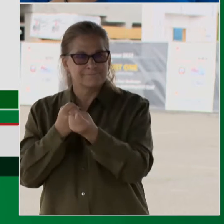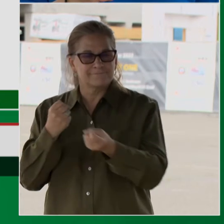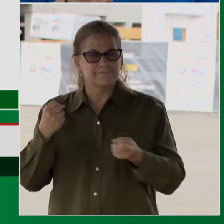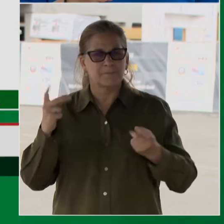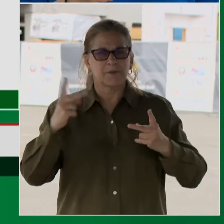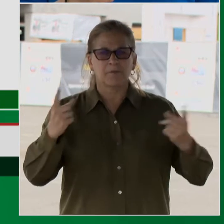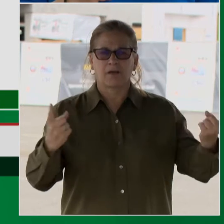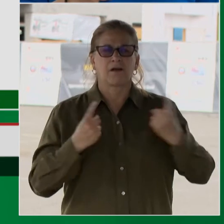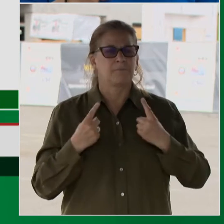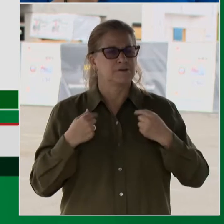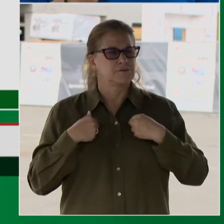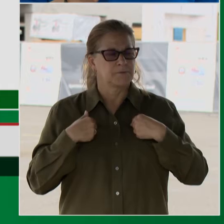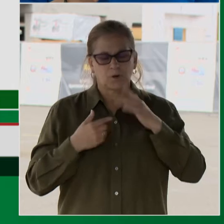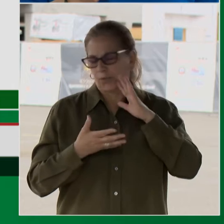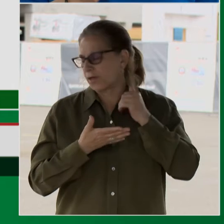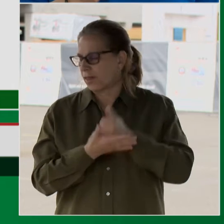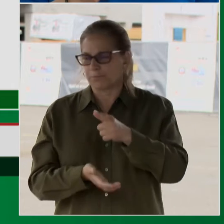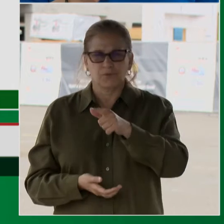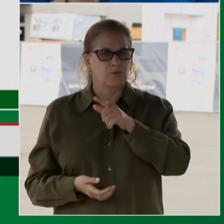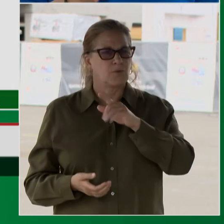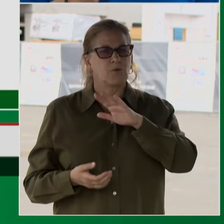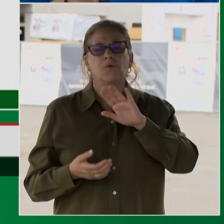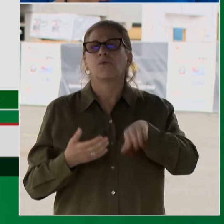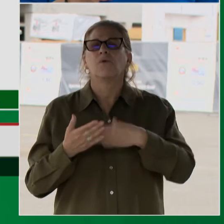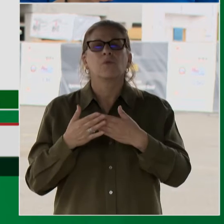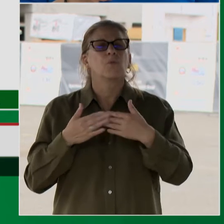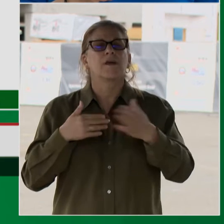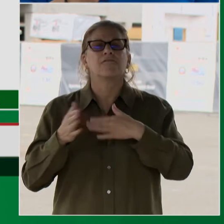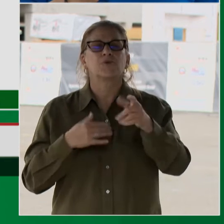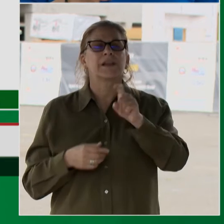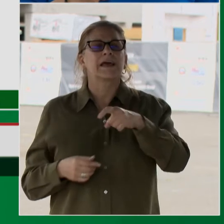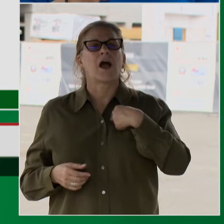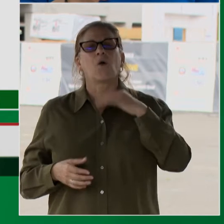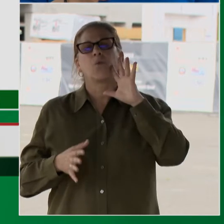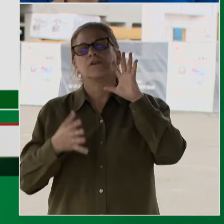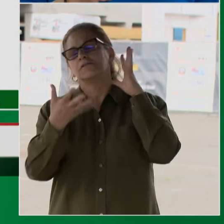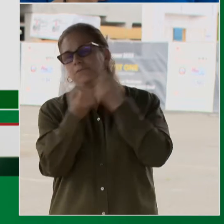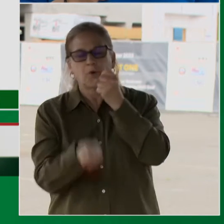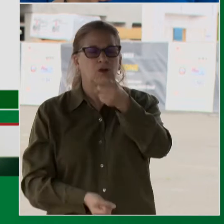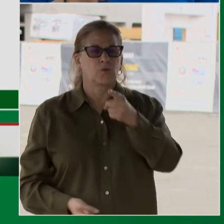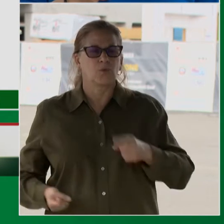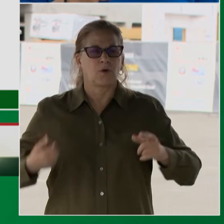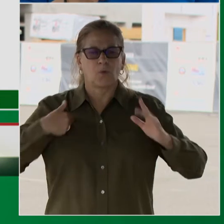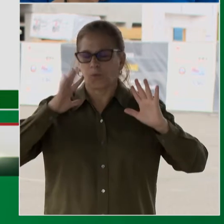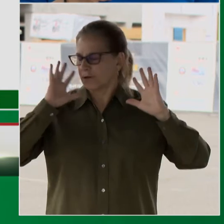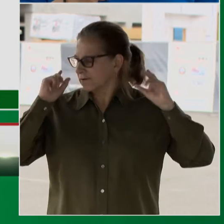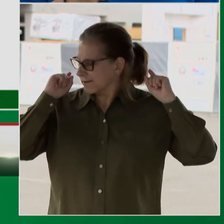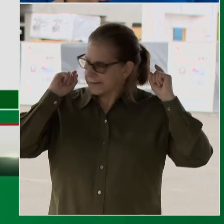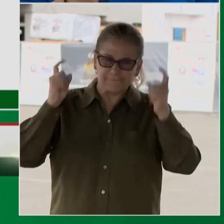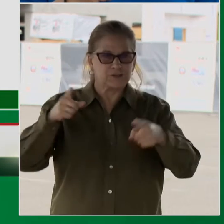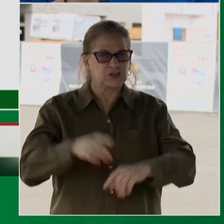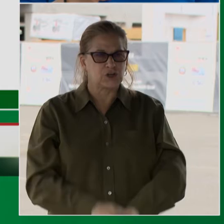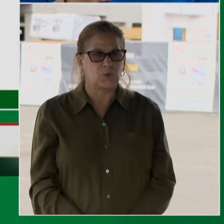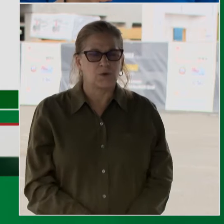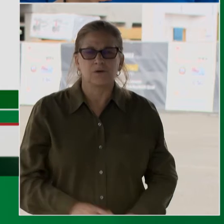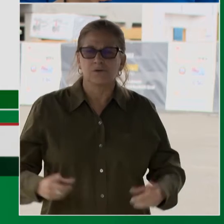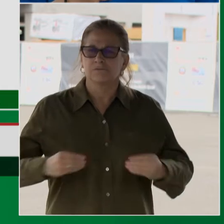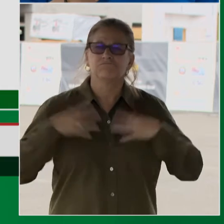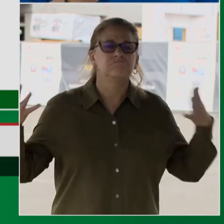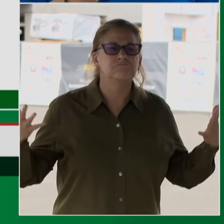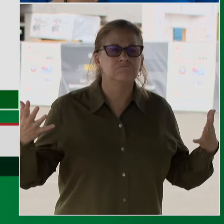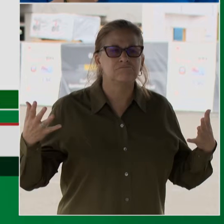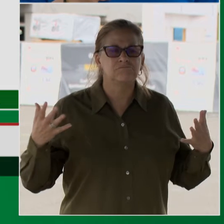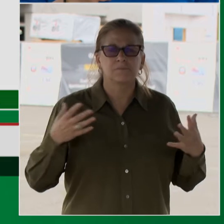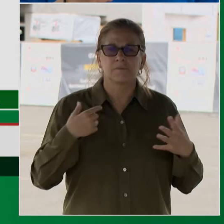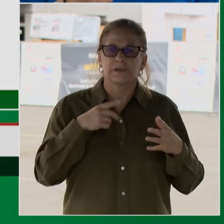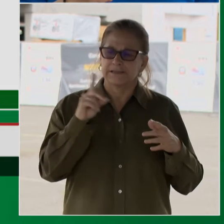the specific types of support you need and then get that support. And then also really help our training and technical assistance providers